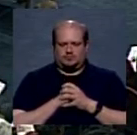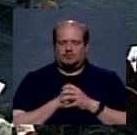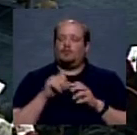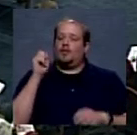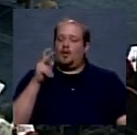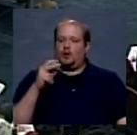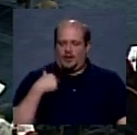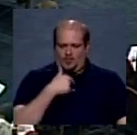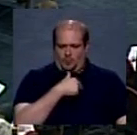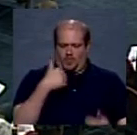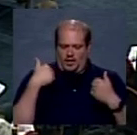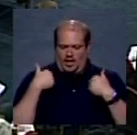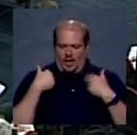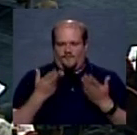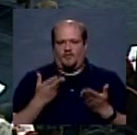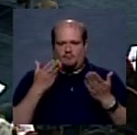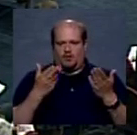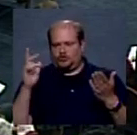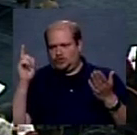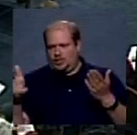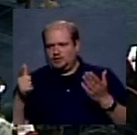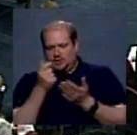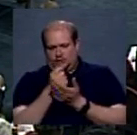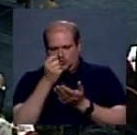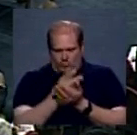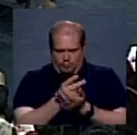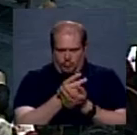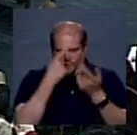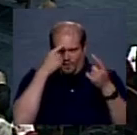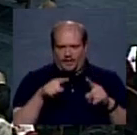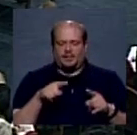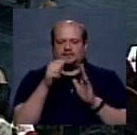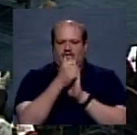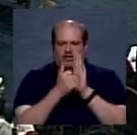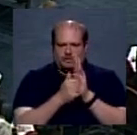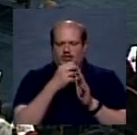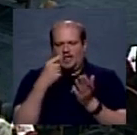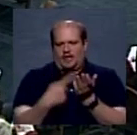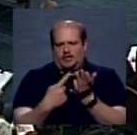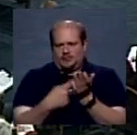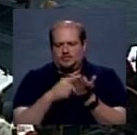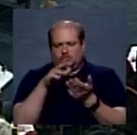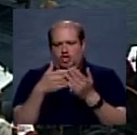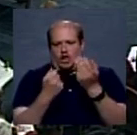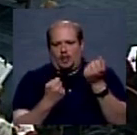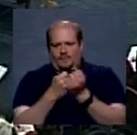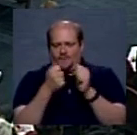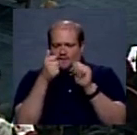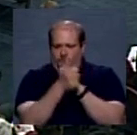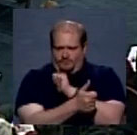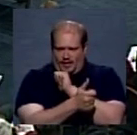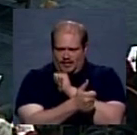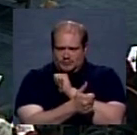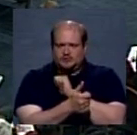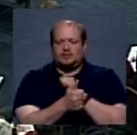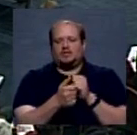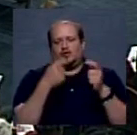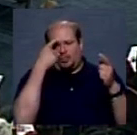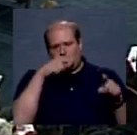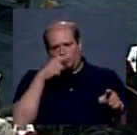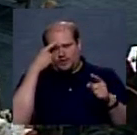Okay, we've had a motion and a second to approve the consent agenda and discussion. All in favor of the passage of the